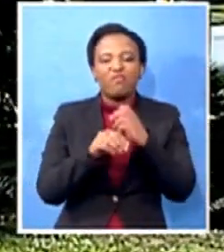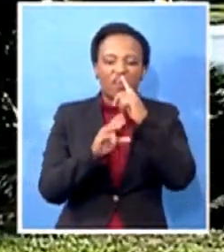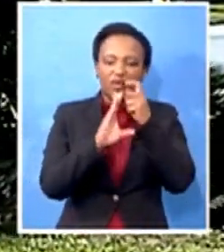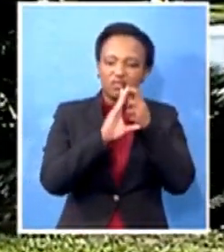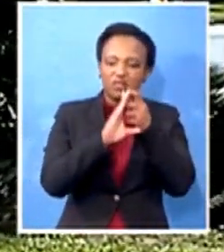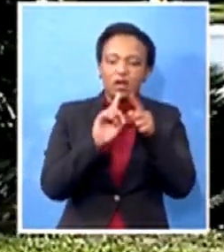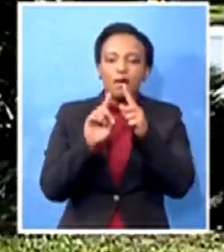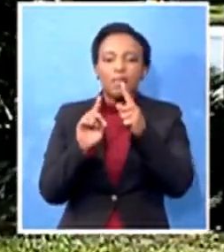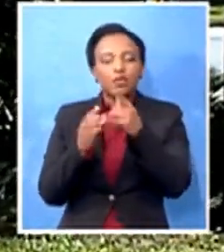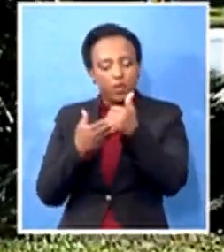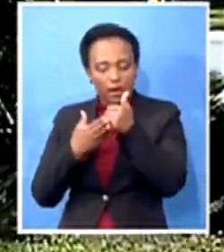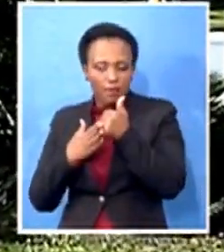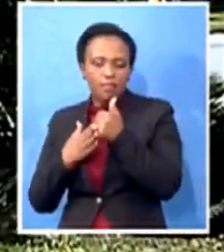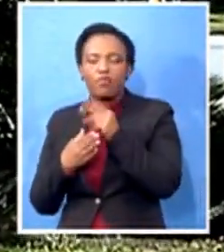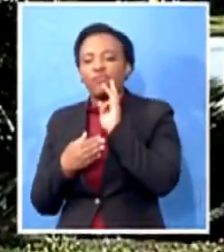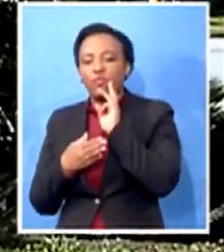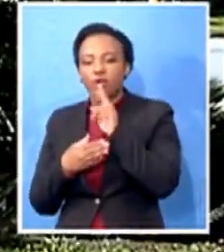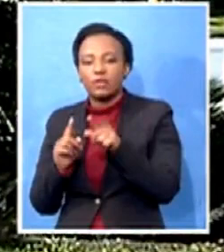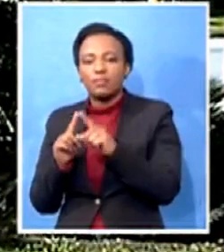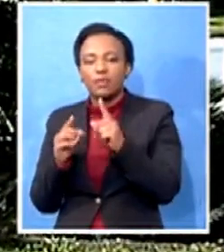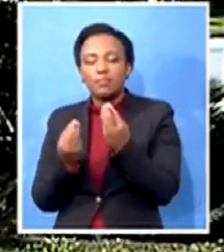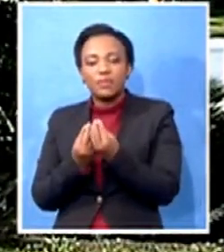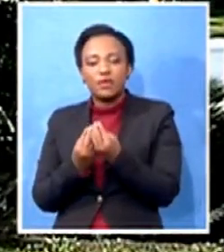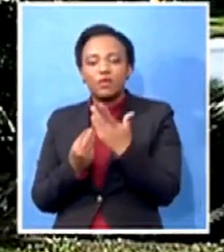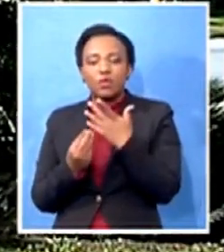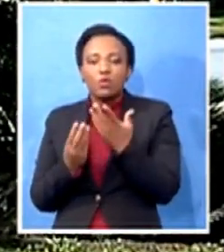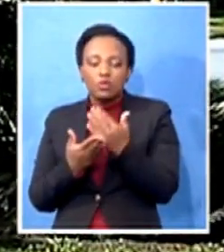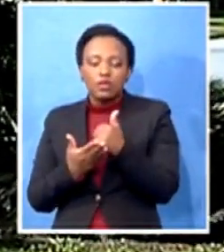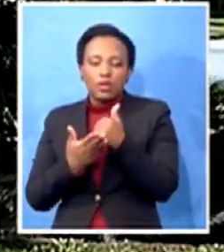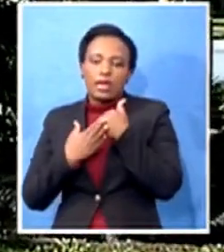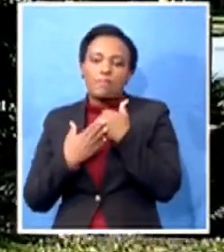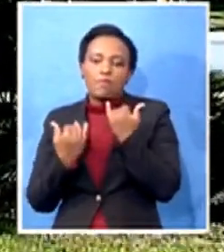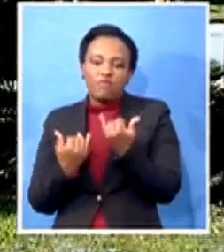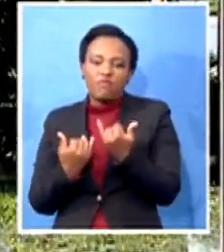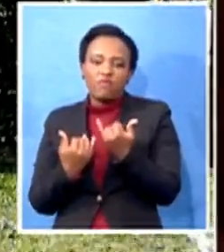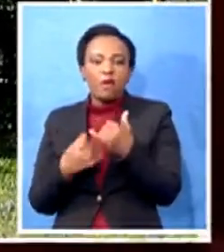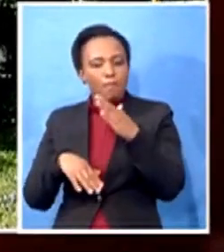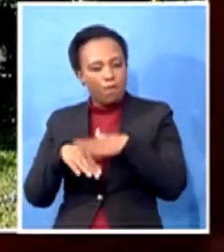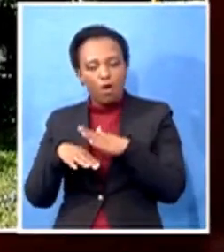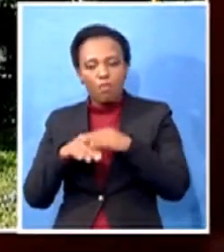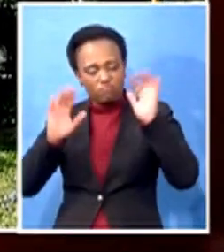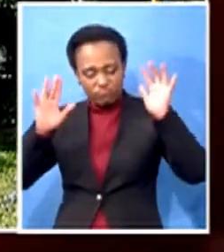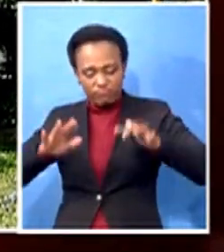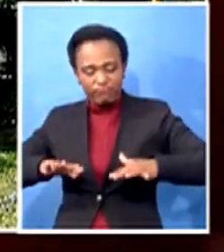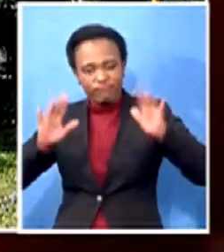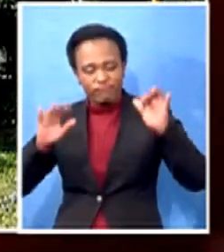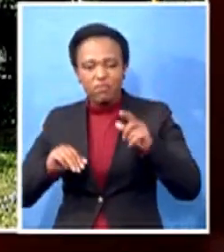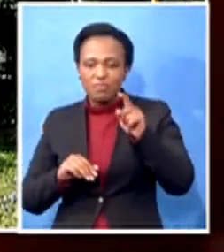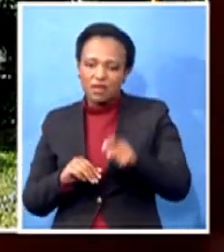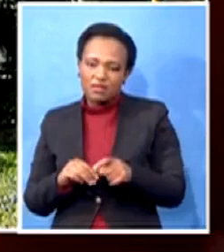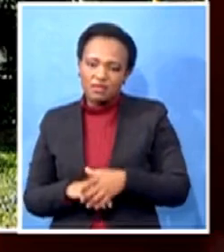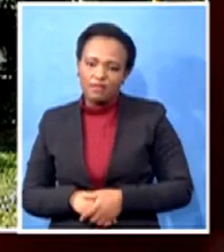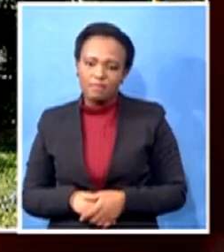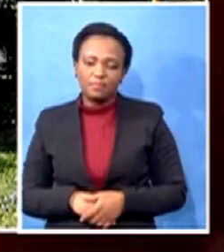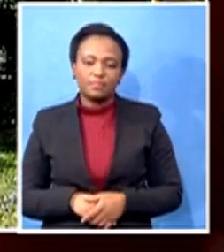what the only thing that's going to solve the drought that we're facing are extreme floods. Let's go back to you, Blaine. Yeah, Lerato, while we're talking about the